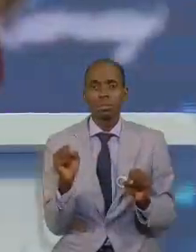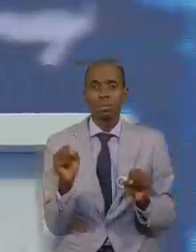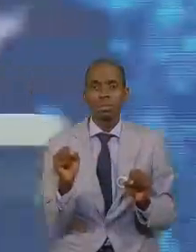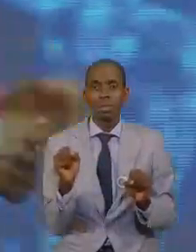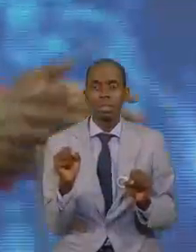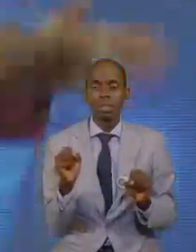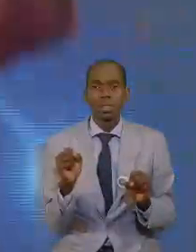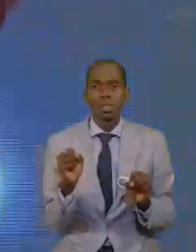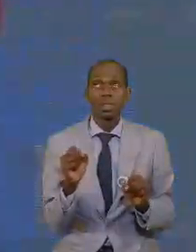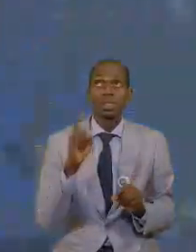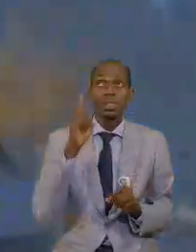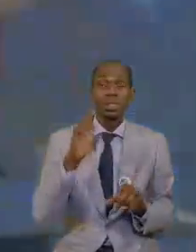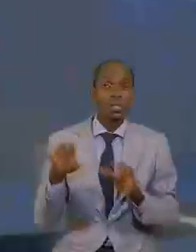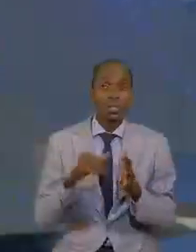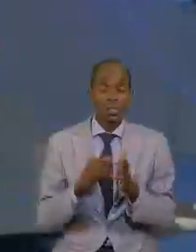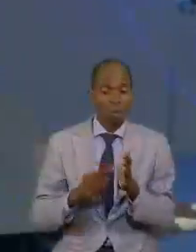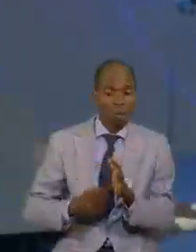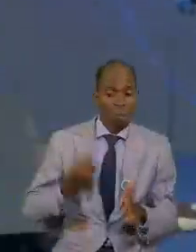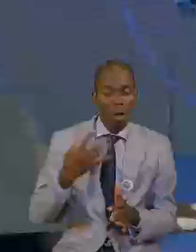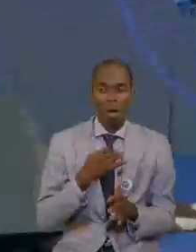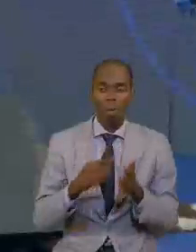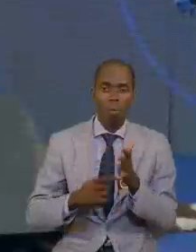He did once and once for all